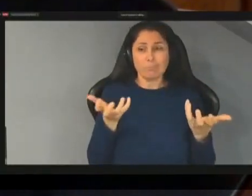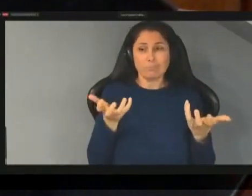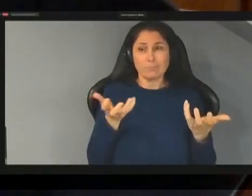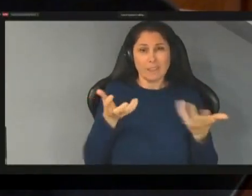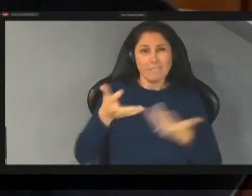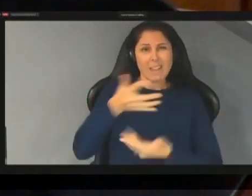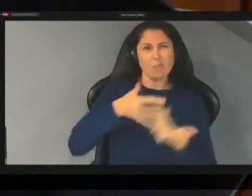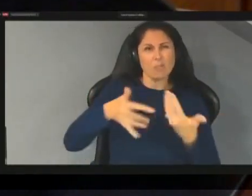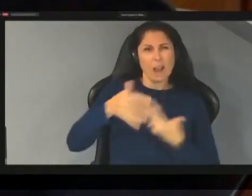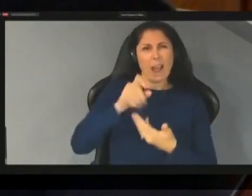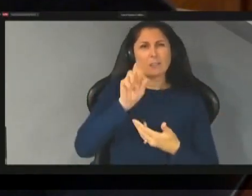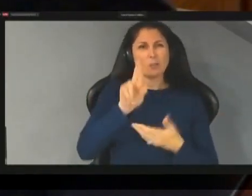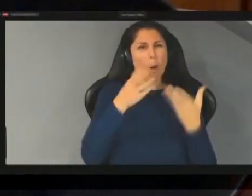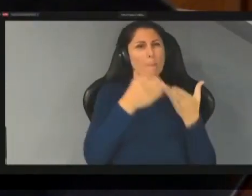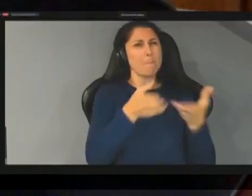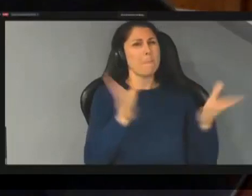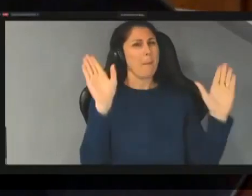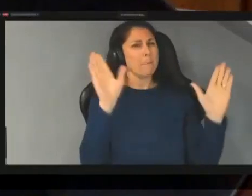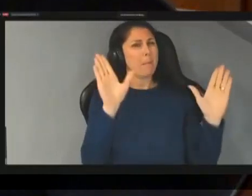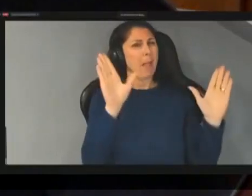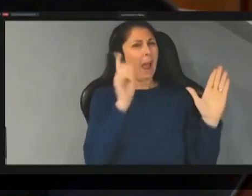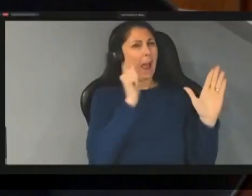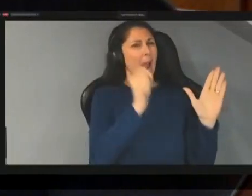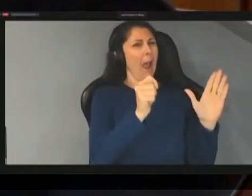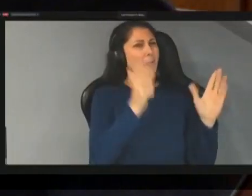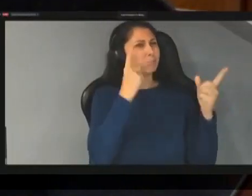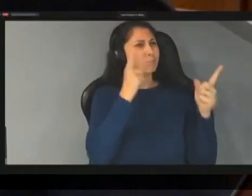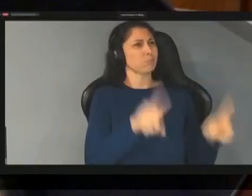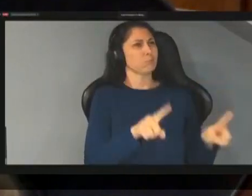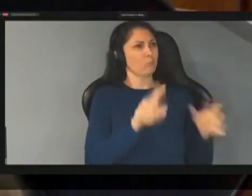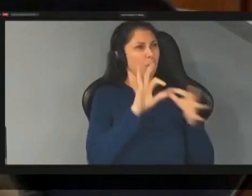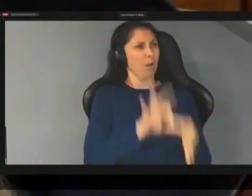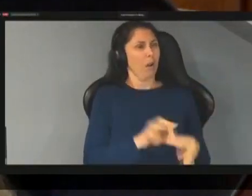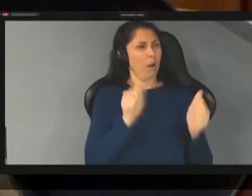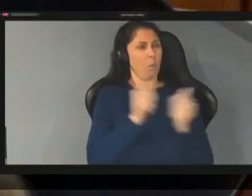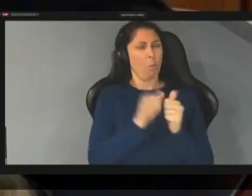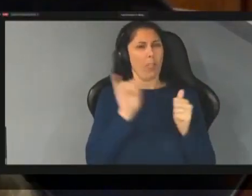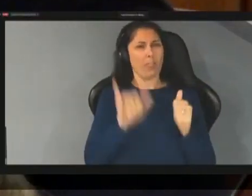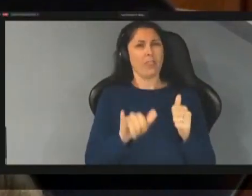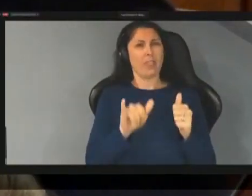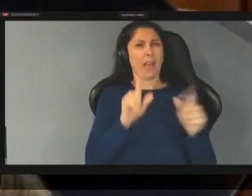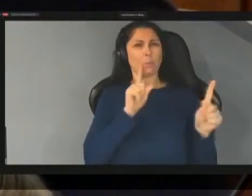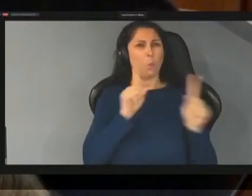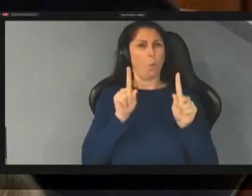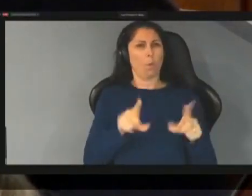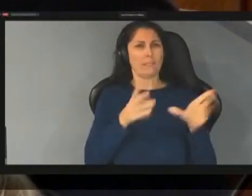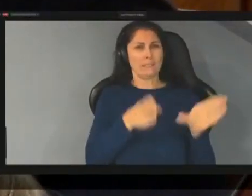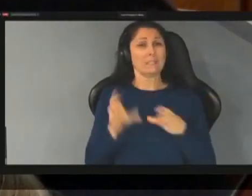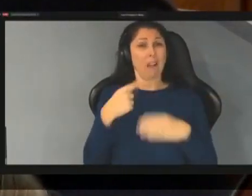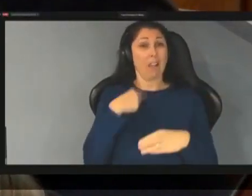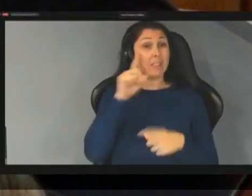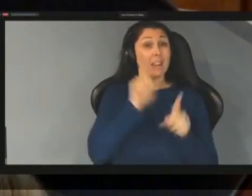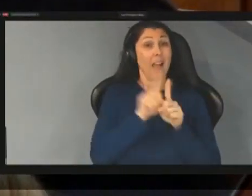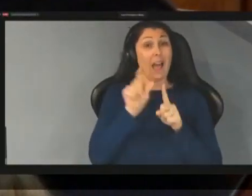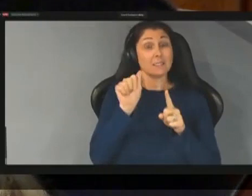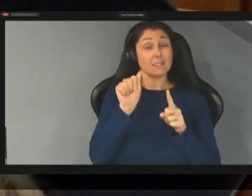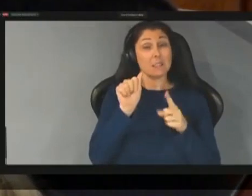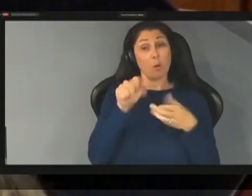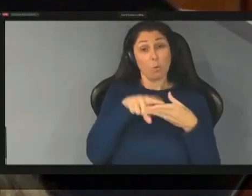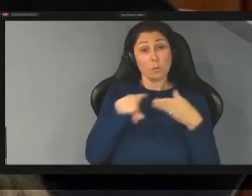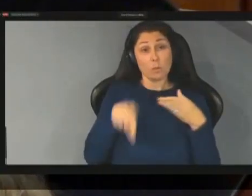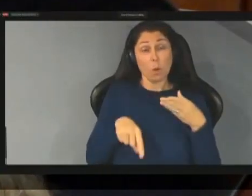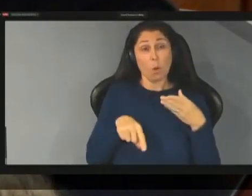public testimony specifically around the ordinance. And I think that as a result,